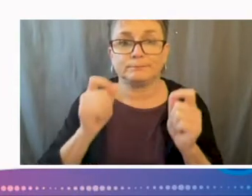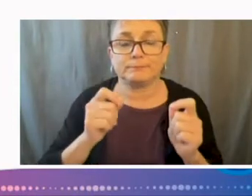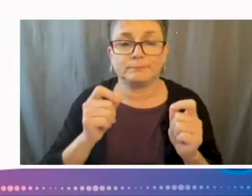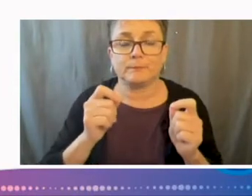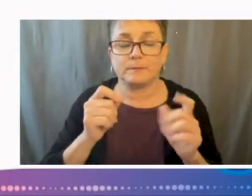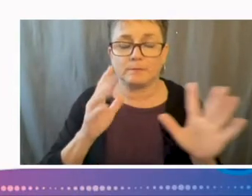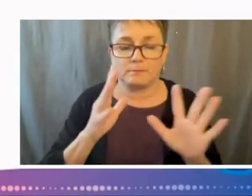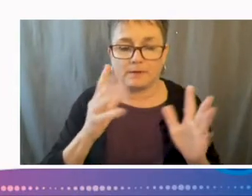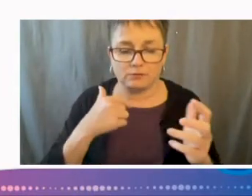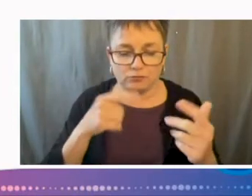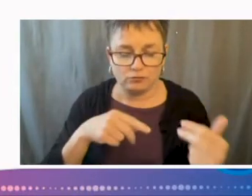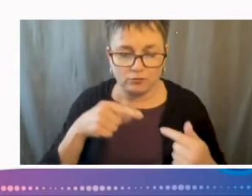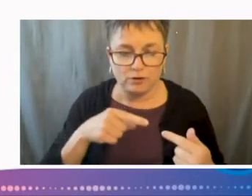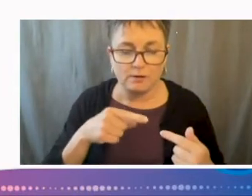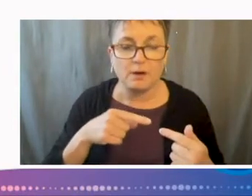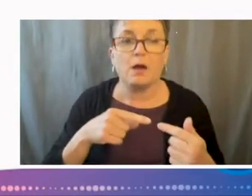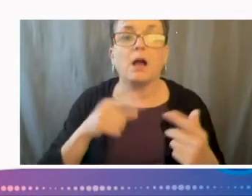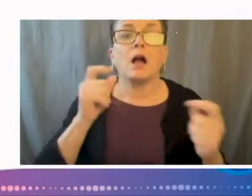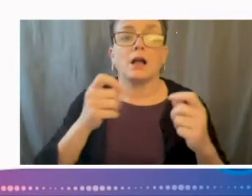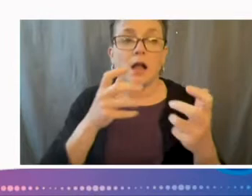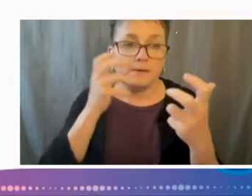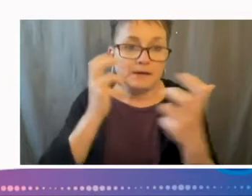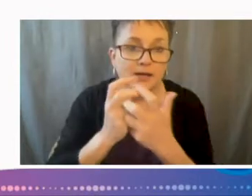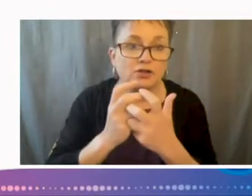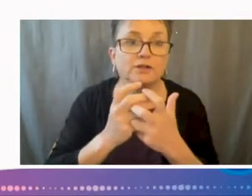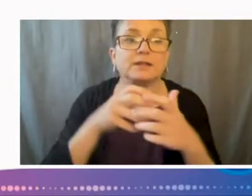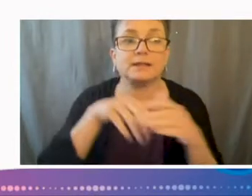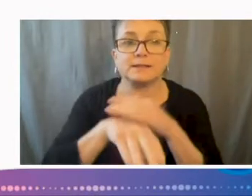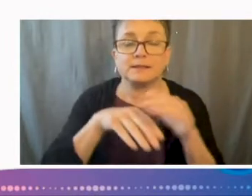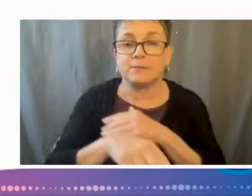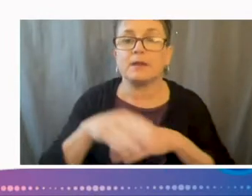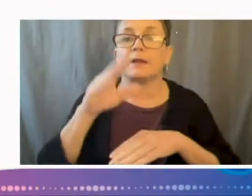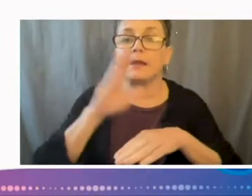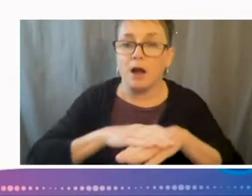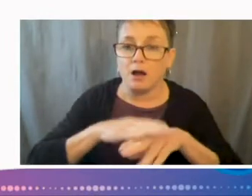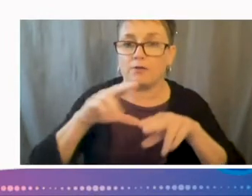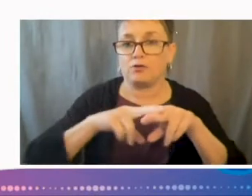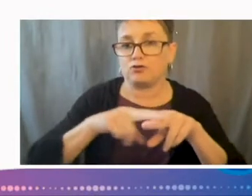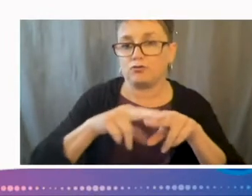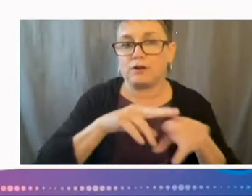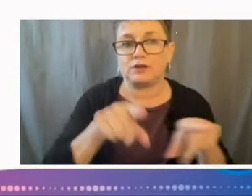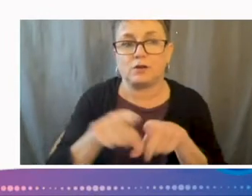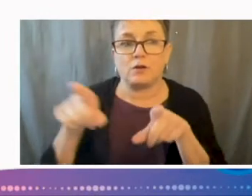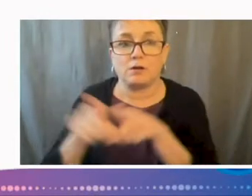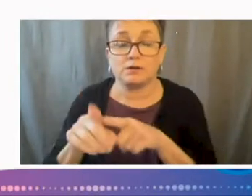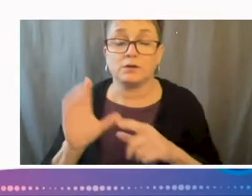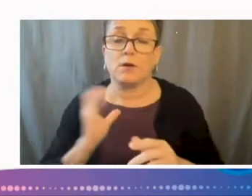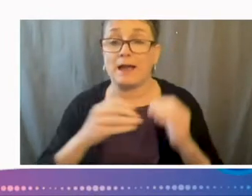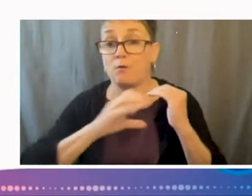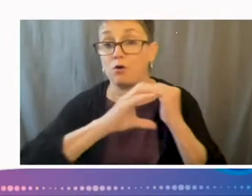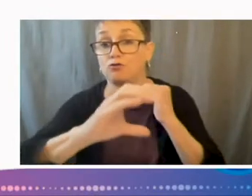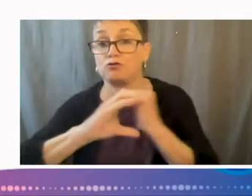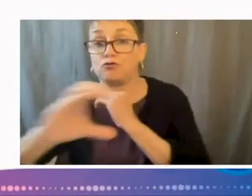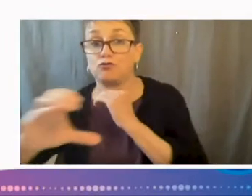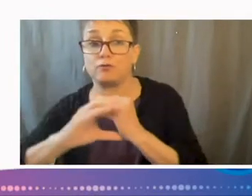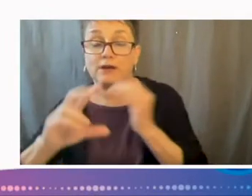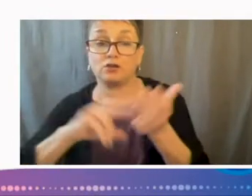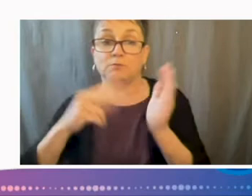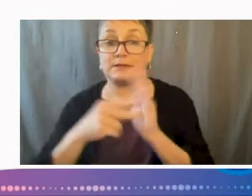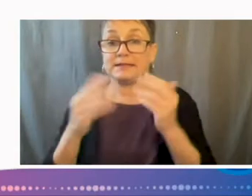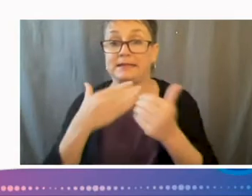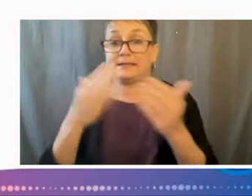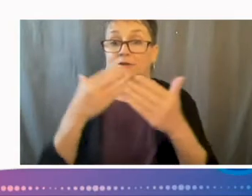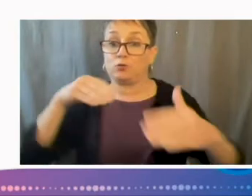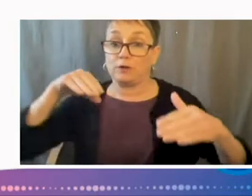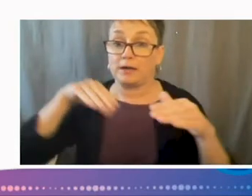accommodation and accessibility onboard our trains as well. Features of our train car design include accessible onboard areas,